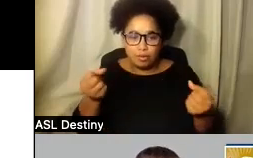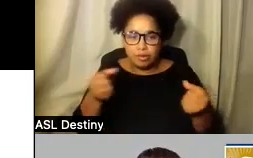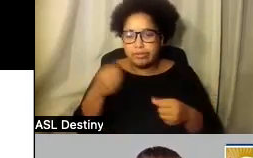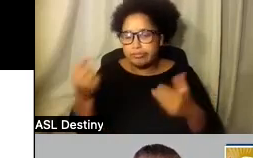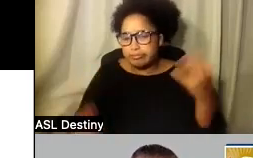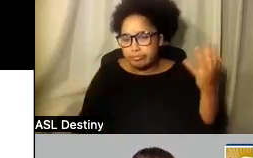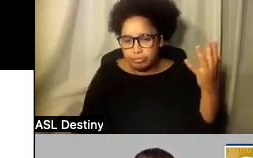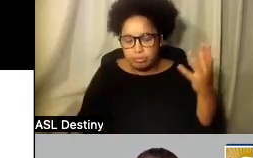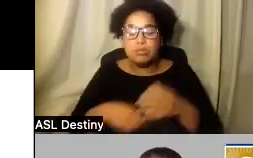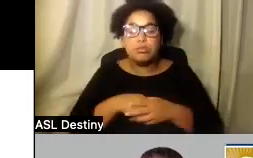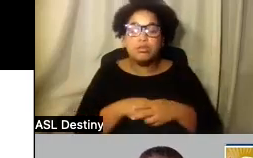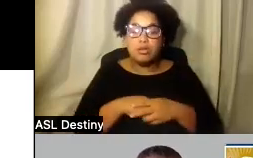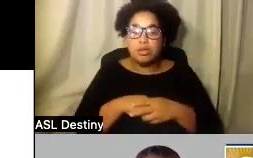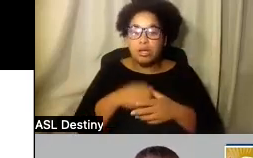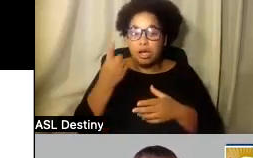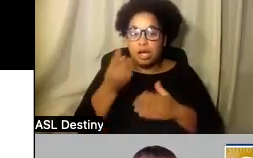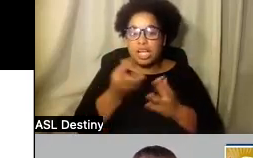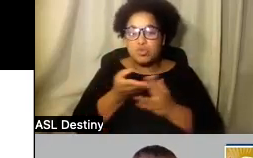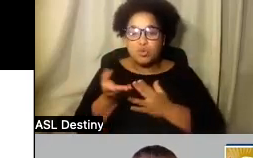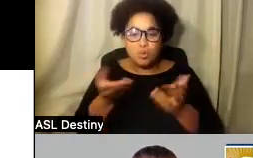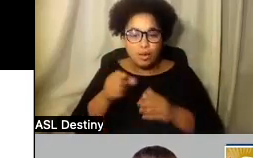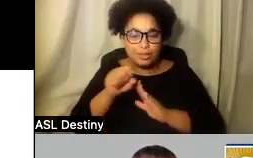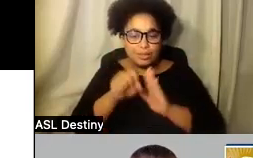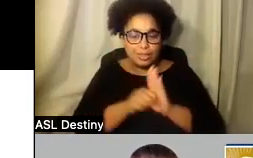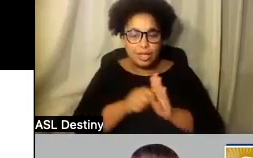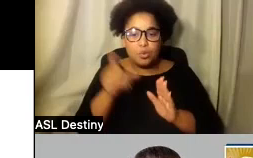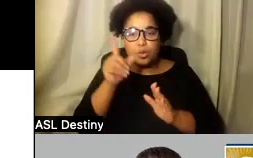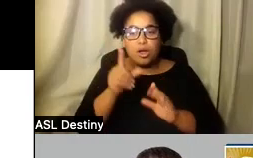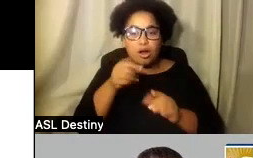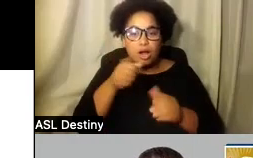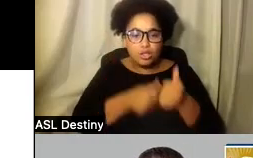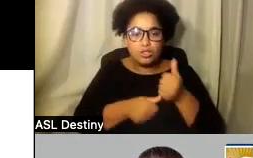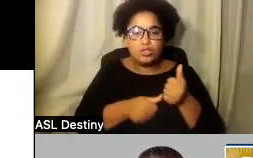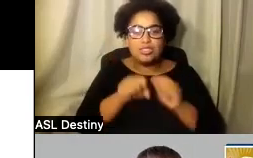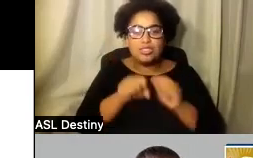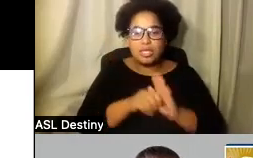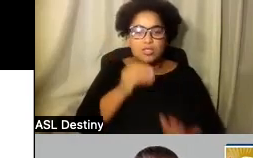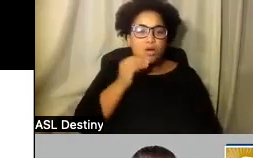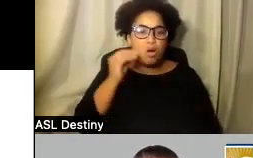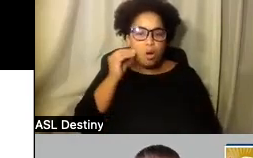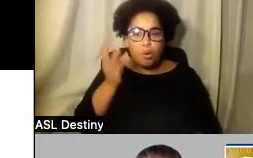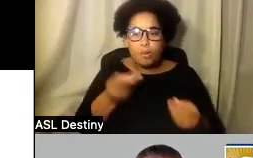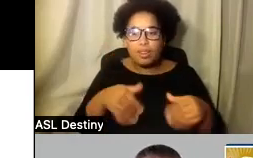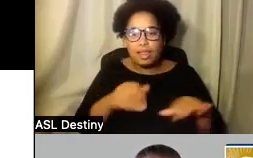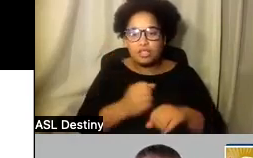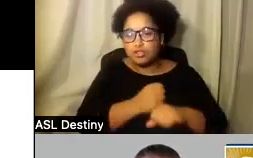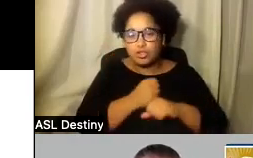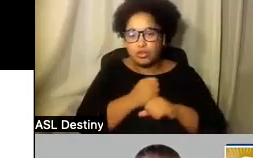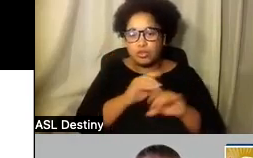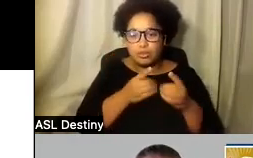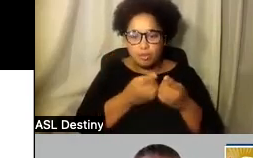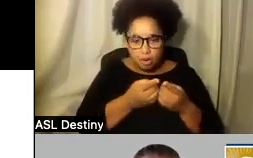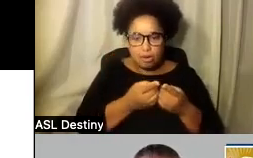All of those activities through the state. We're the state's Homeland Security Department. And all those response and recovery functions